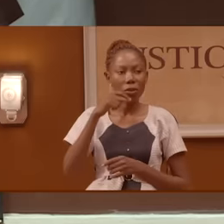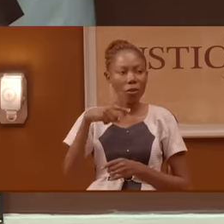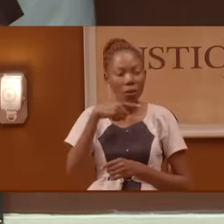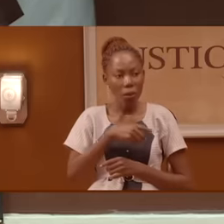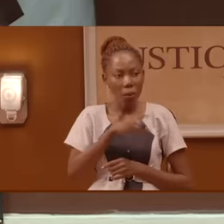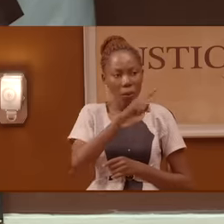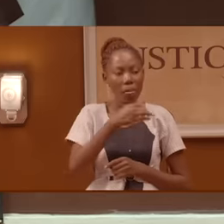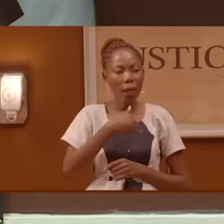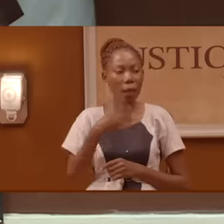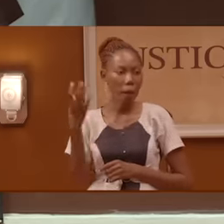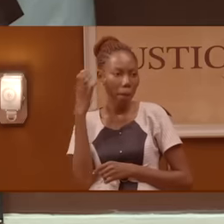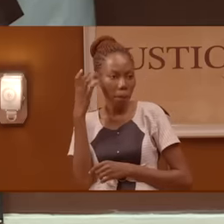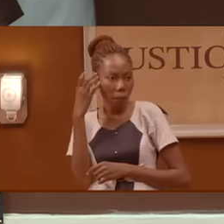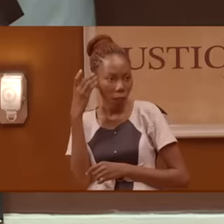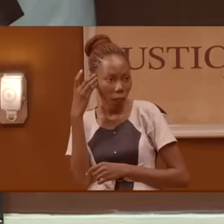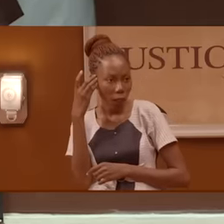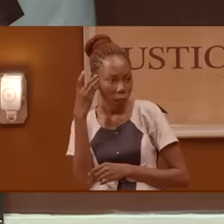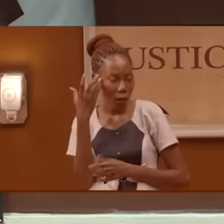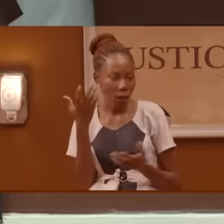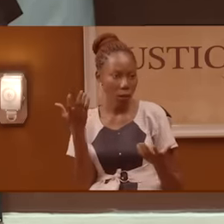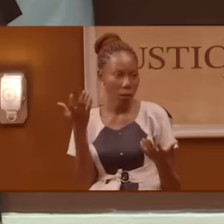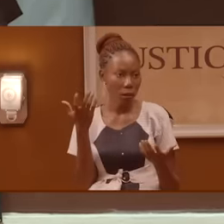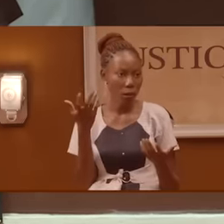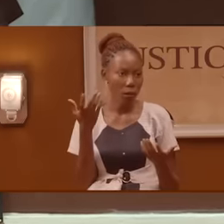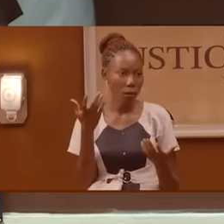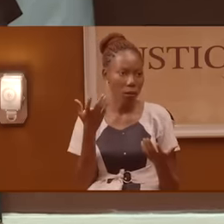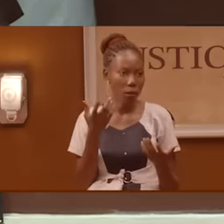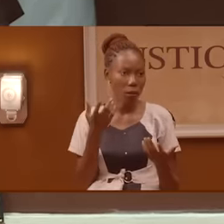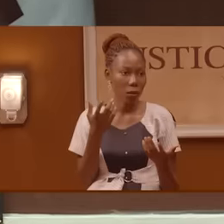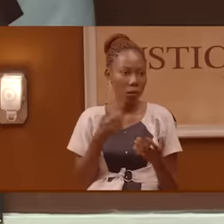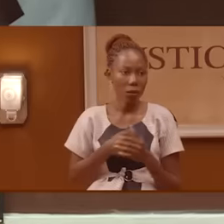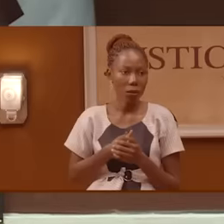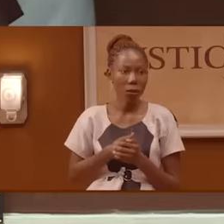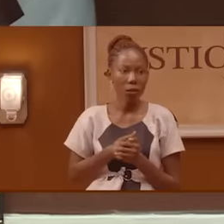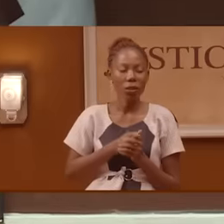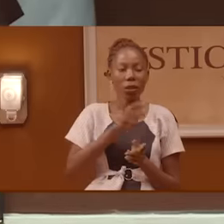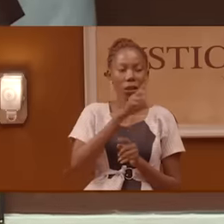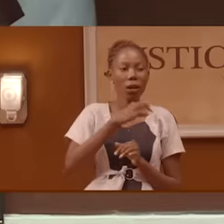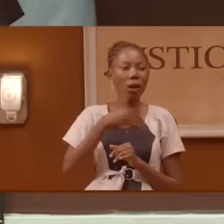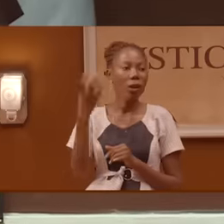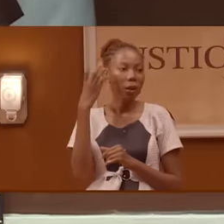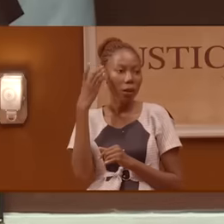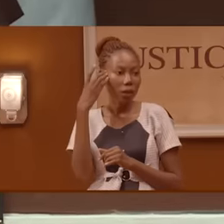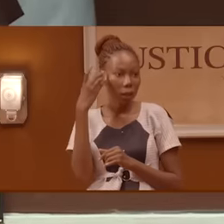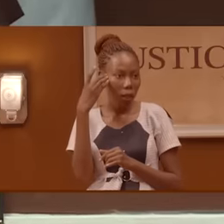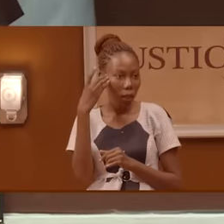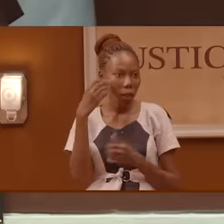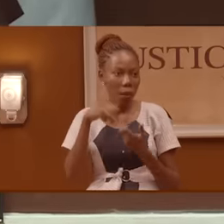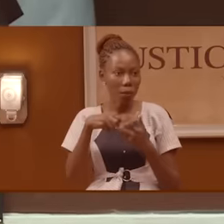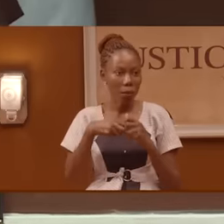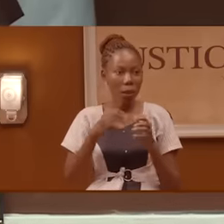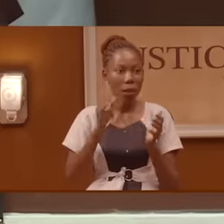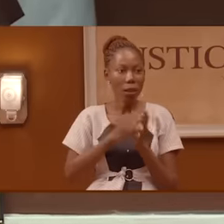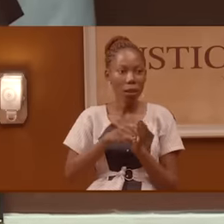I've had issues of... I hope you don't belong to that category. I've had issues of women that when